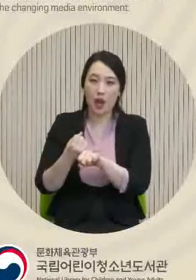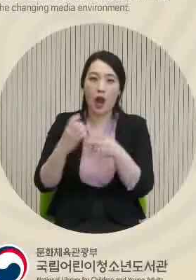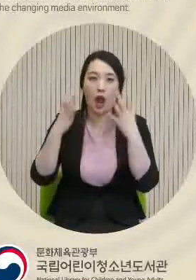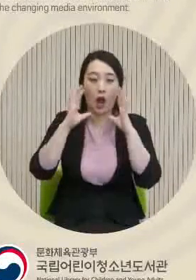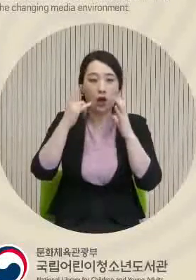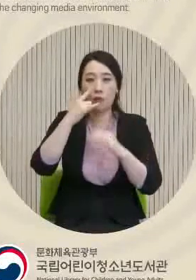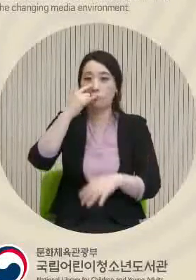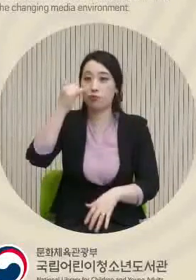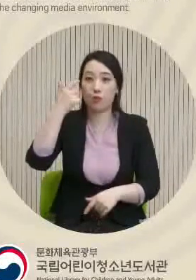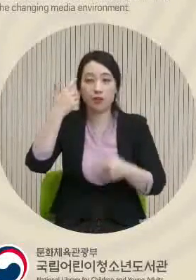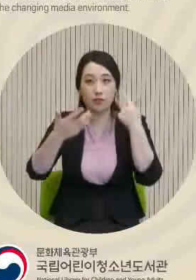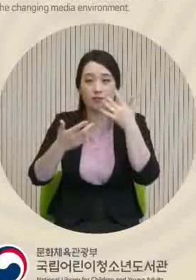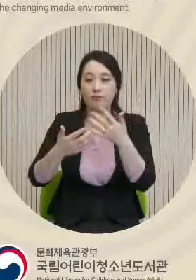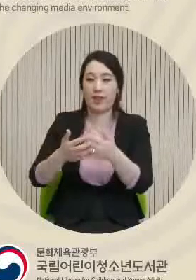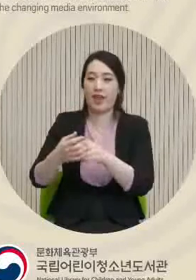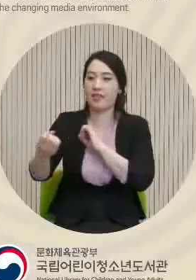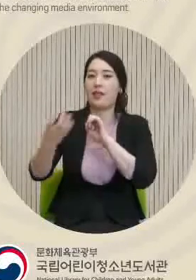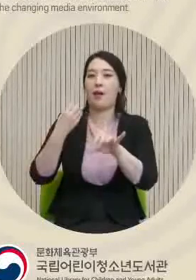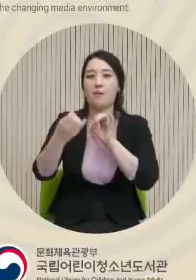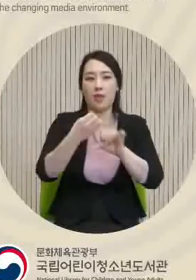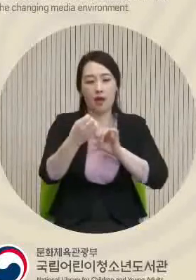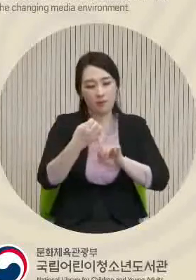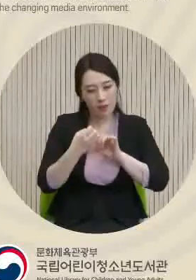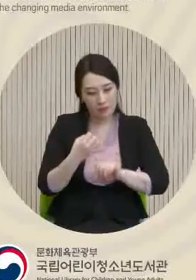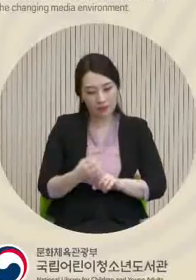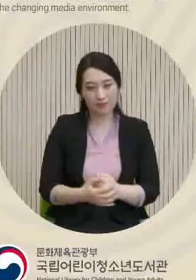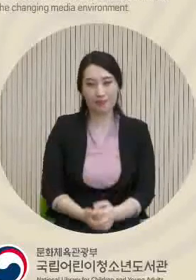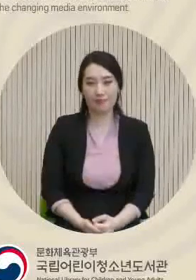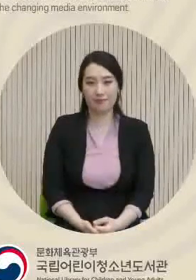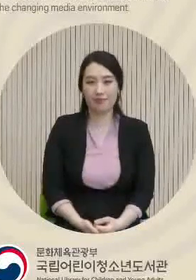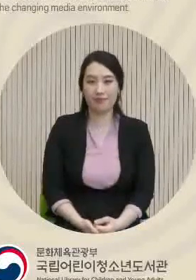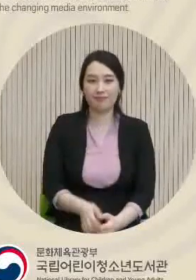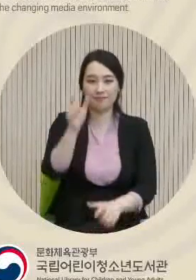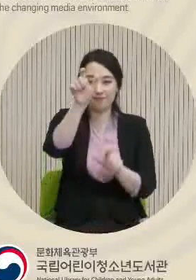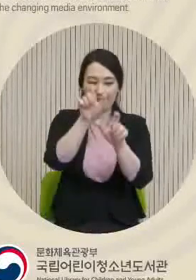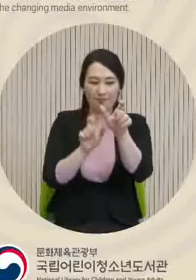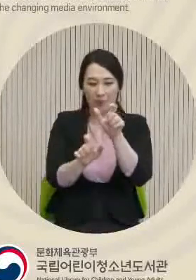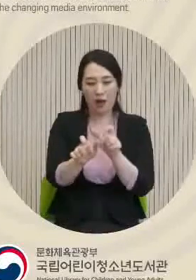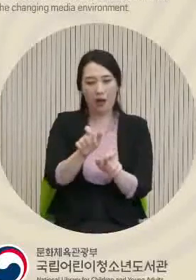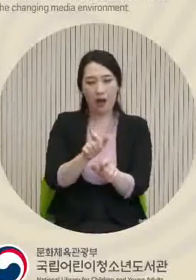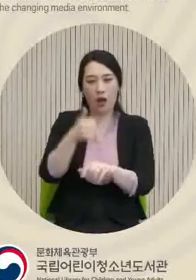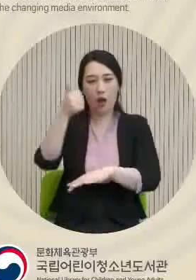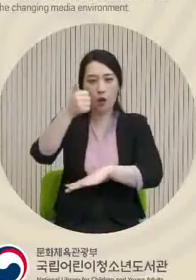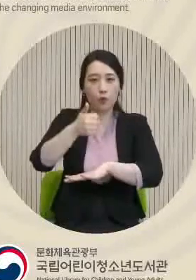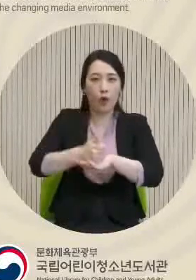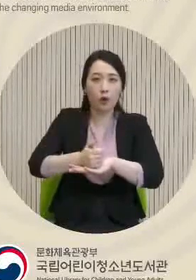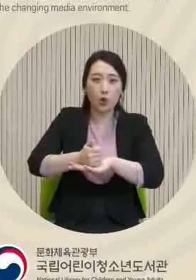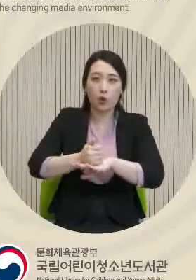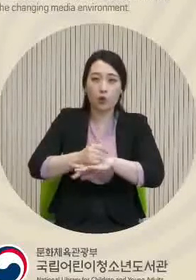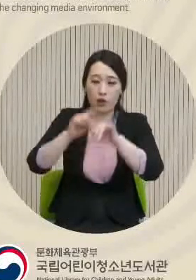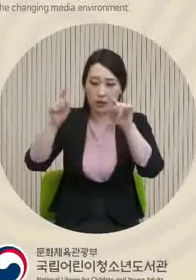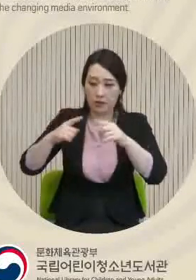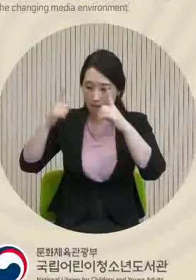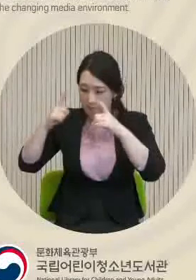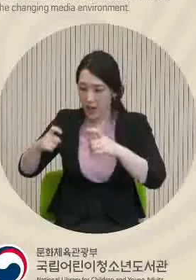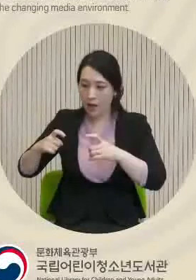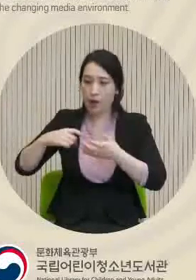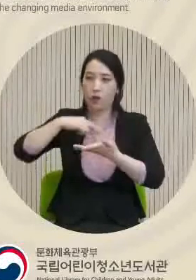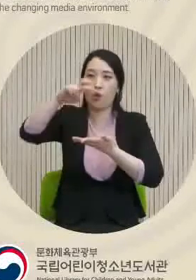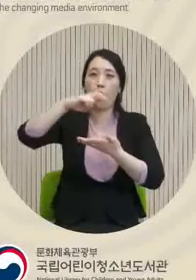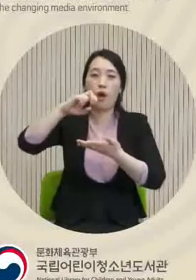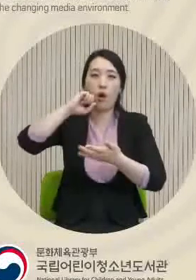an additional online platform to respond to children's questions, and we helped